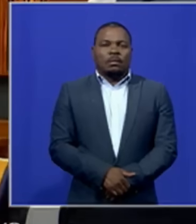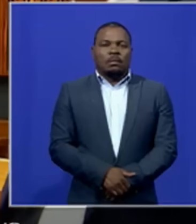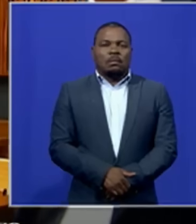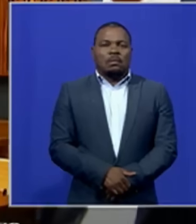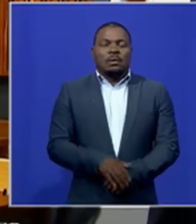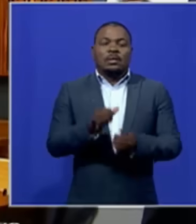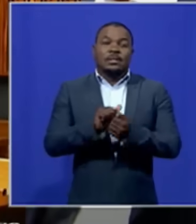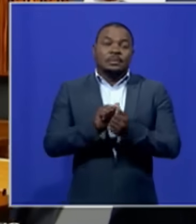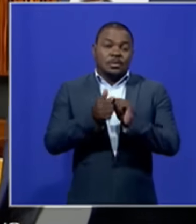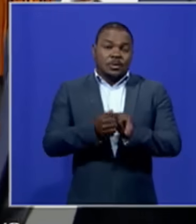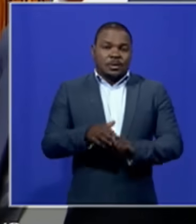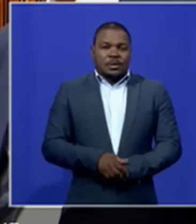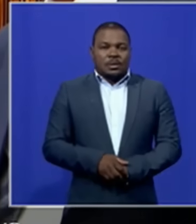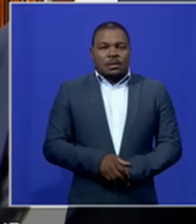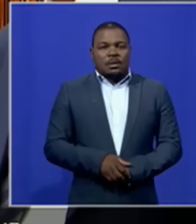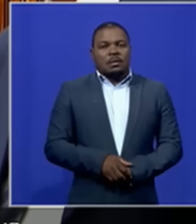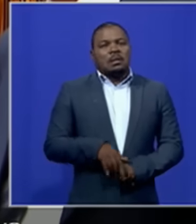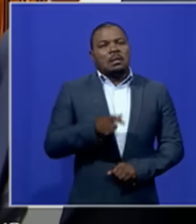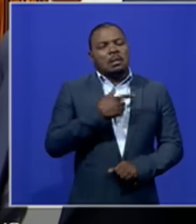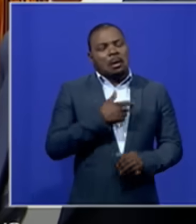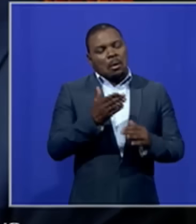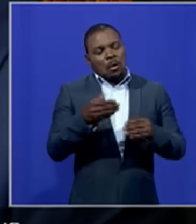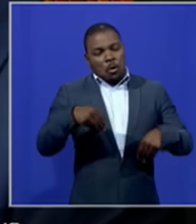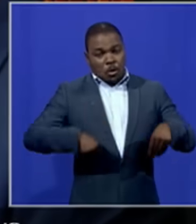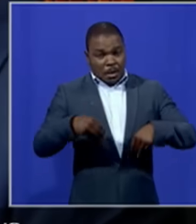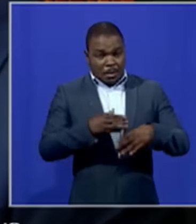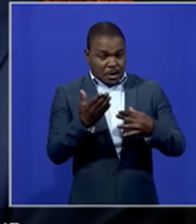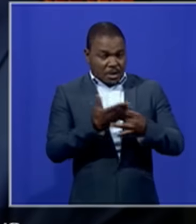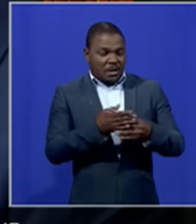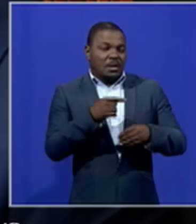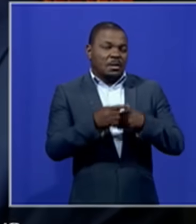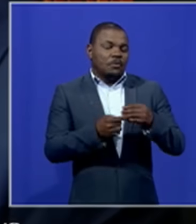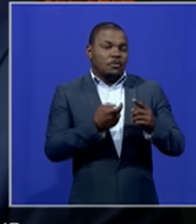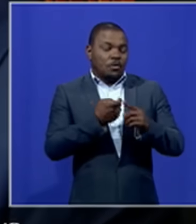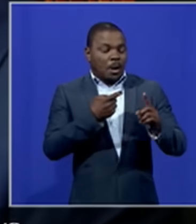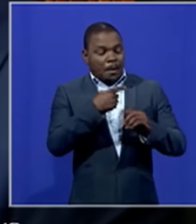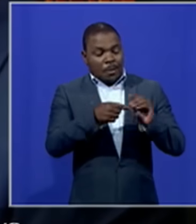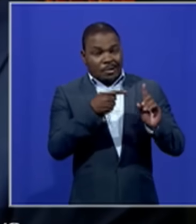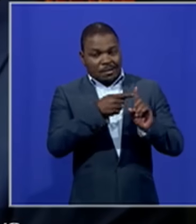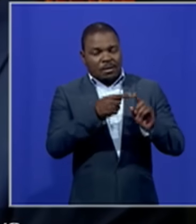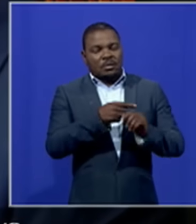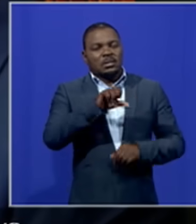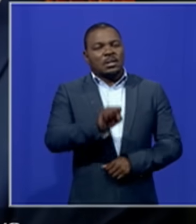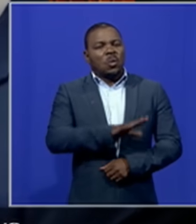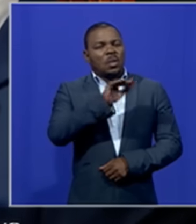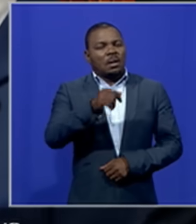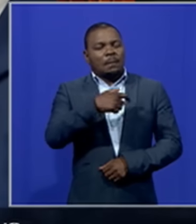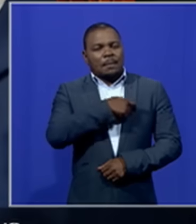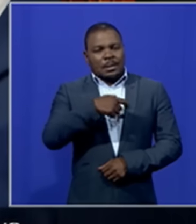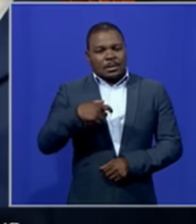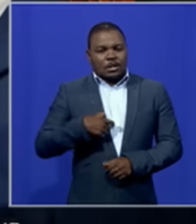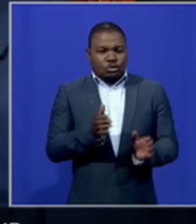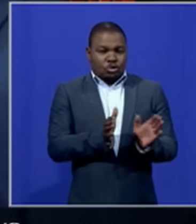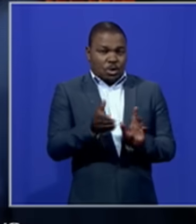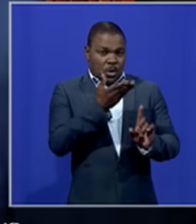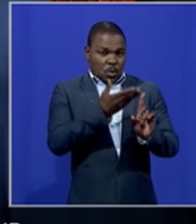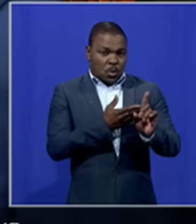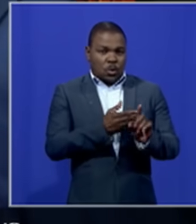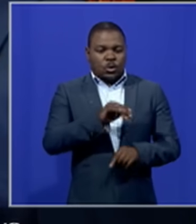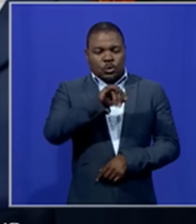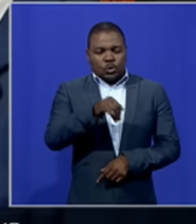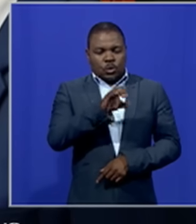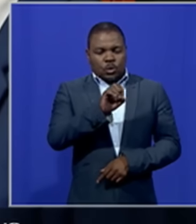Mo go tsa metshameko kgetsi e tsweletseng ya bonwenwe kgatlhanong le moporesidente wa mokgatlho wa kgwele ya dinao mo Africa Borwa Ngaka Denny Jordan ga